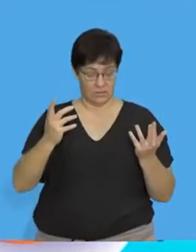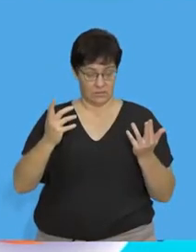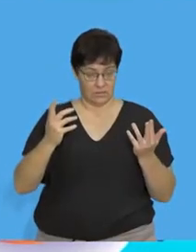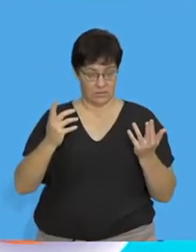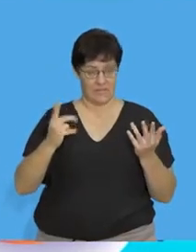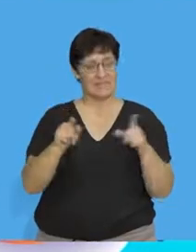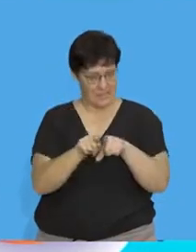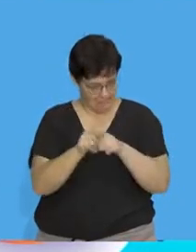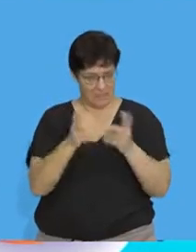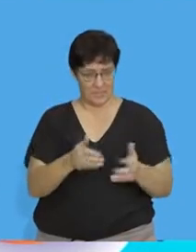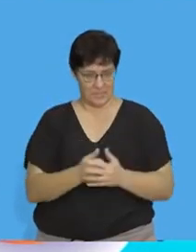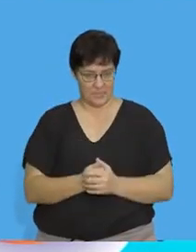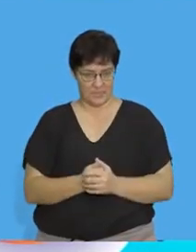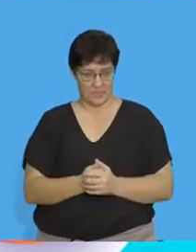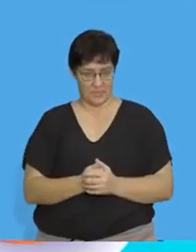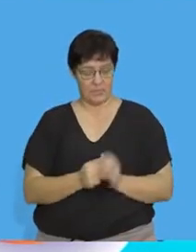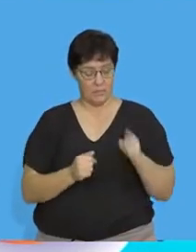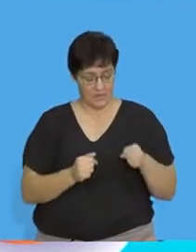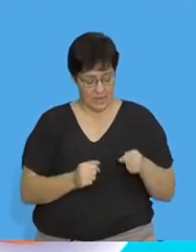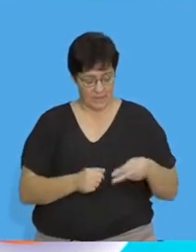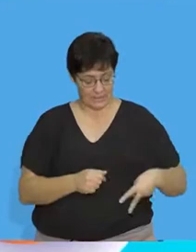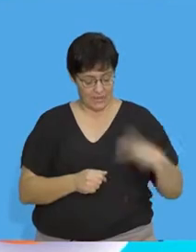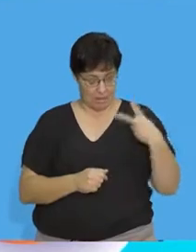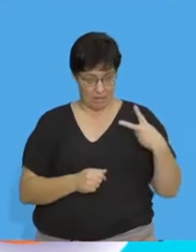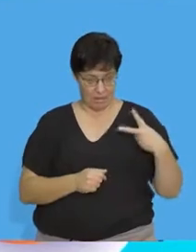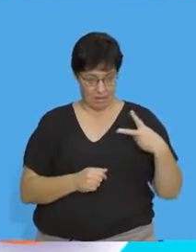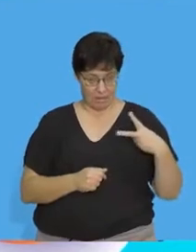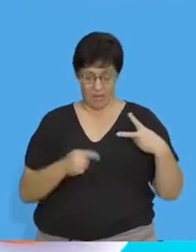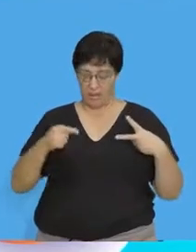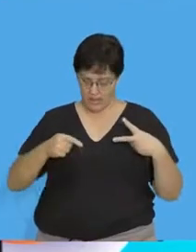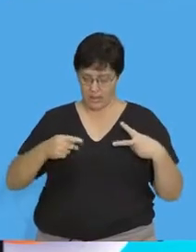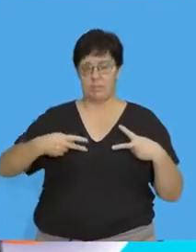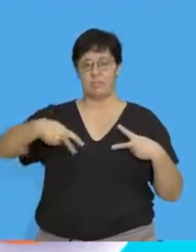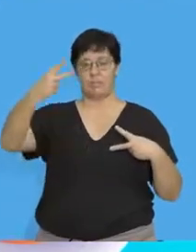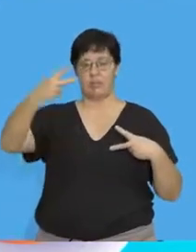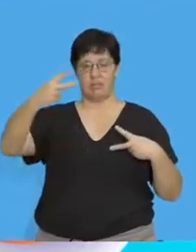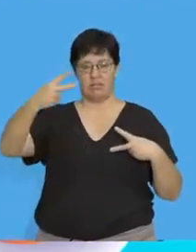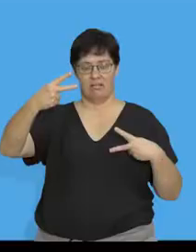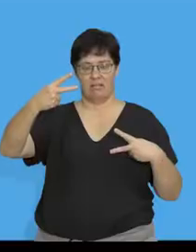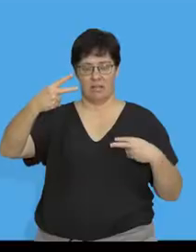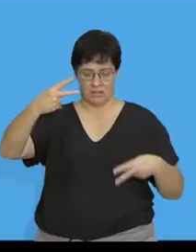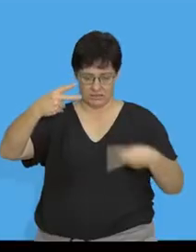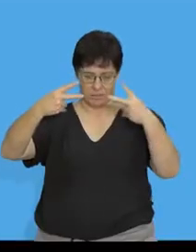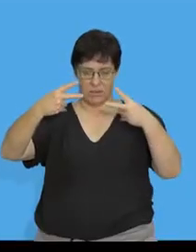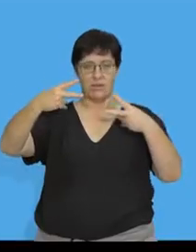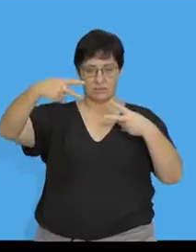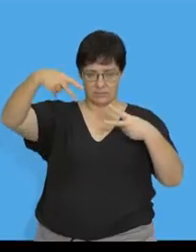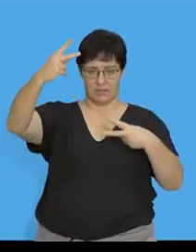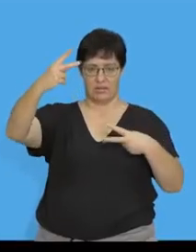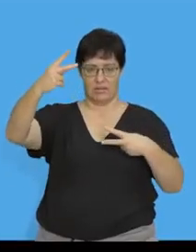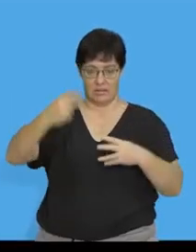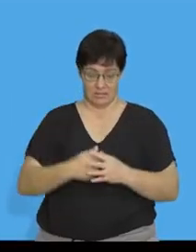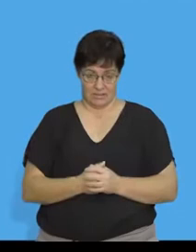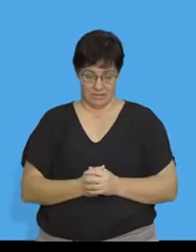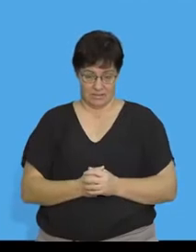from the graphs, we're going to be able to write equations, and we will do that in a later scenario. So have a look